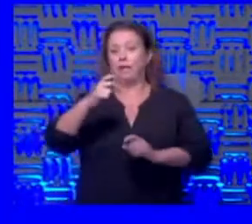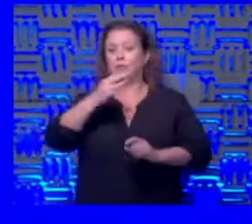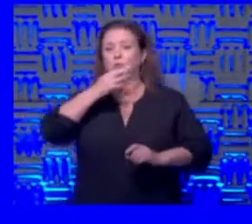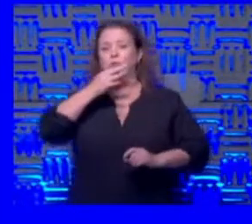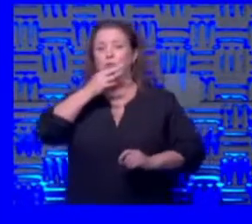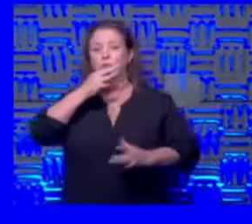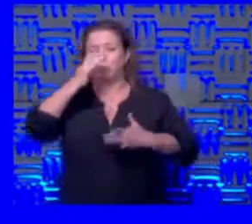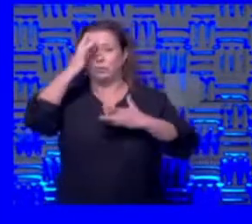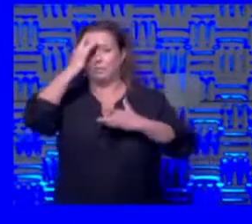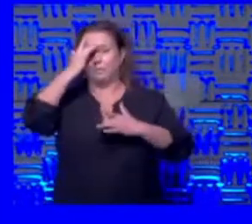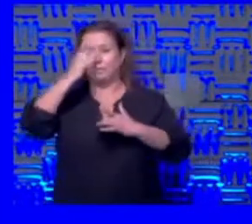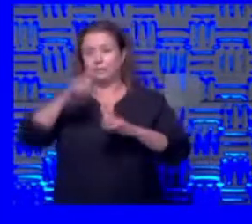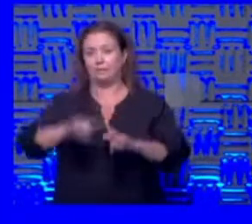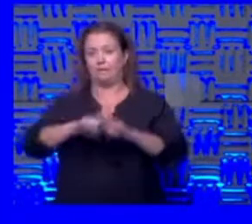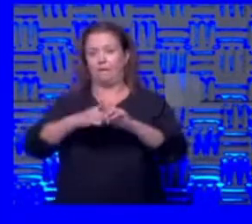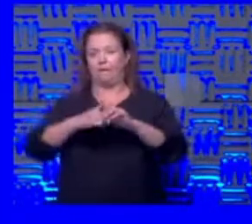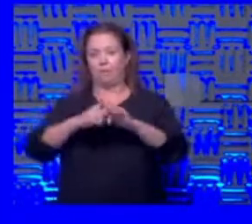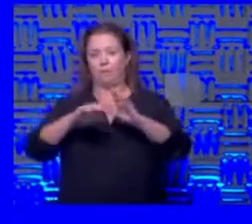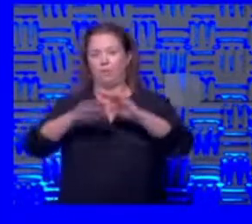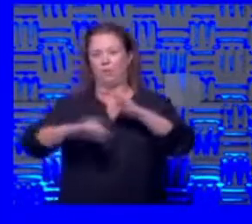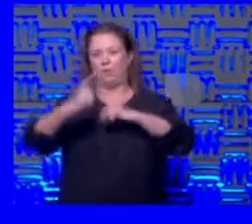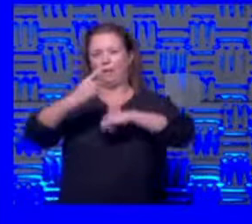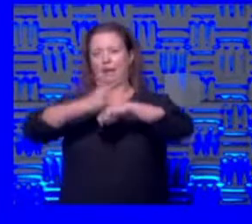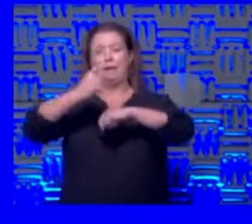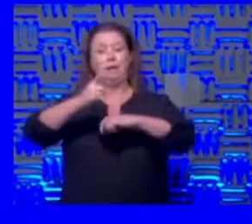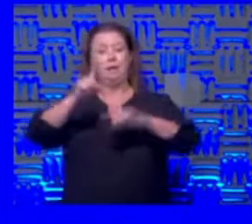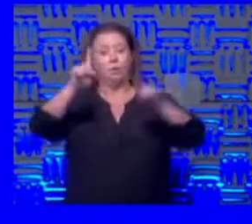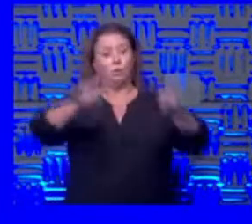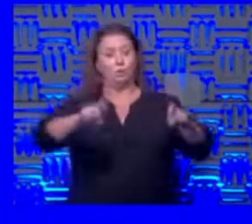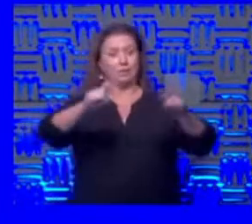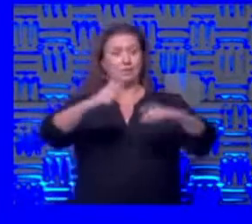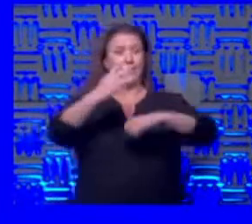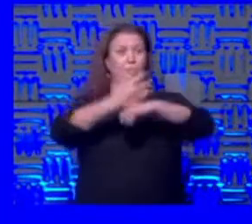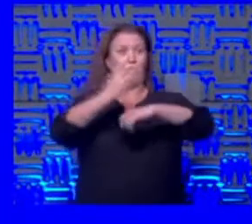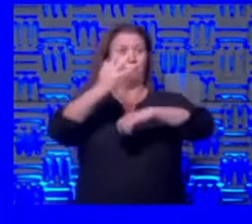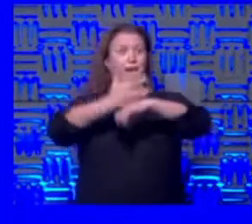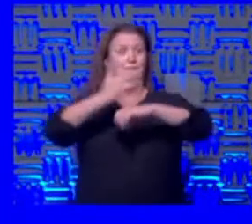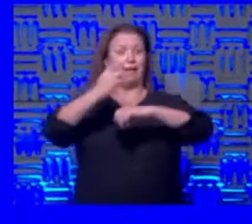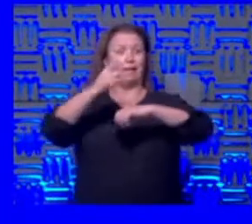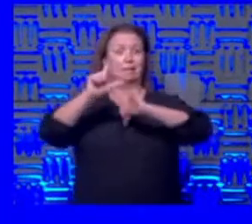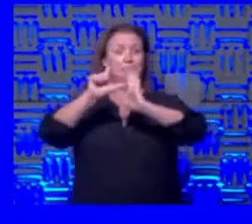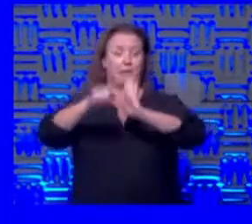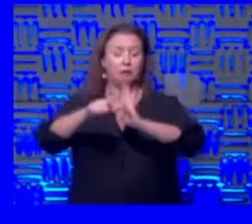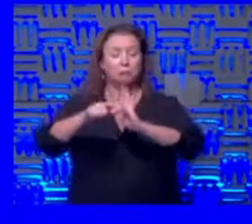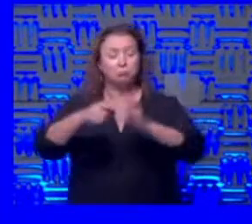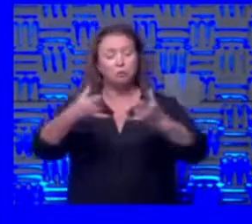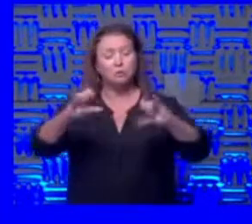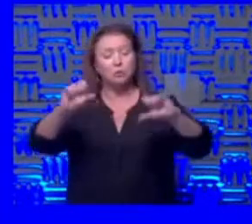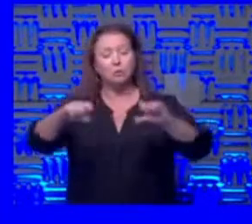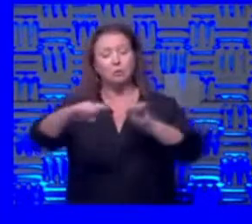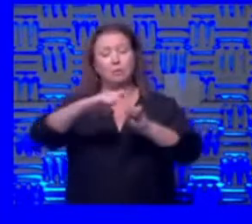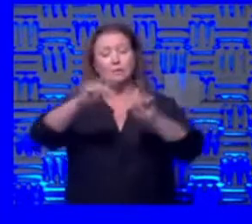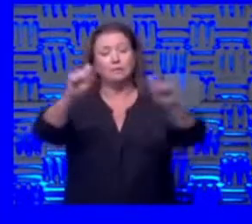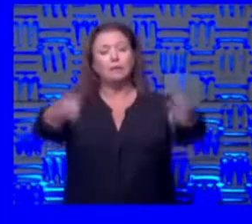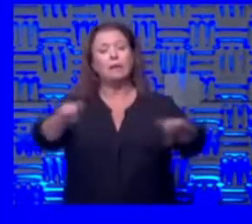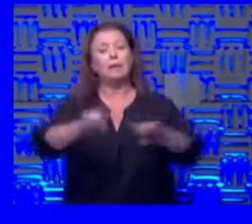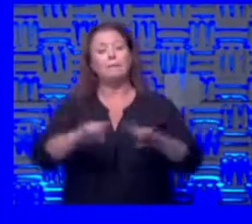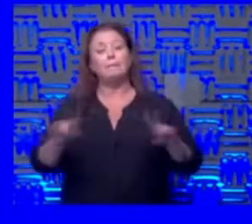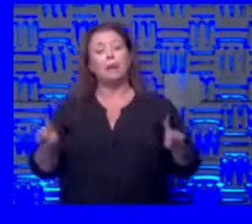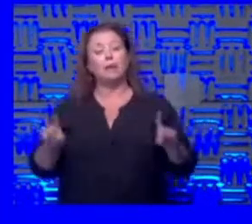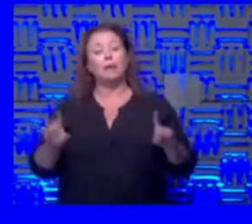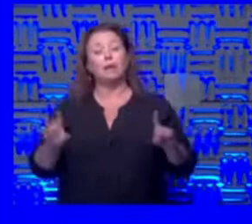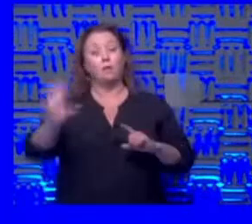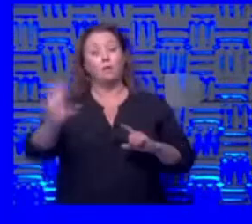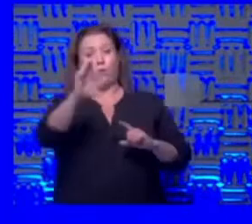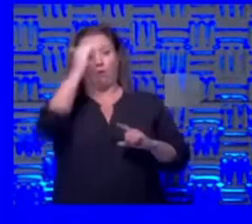start, certainly within a day. That doesn't mean that if you were tested 4 or 5 days later, it wouldn't be positive. But I think more for